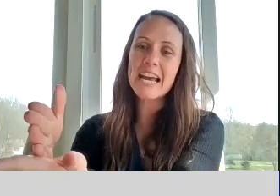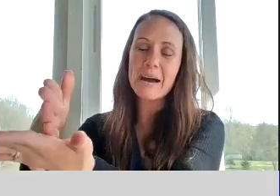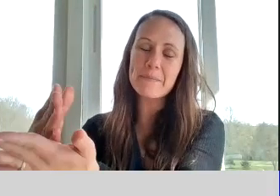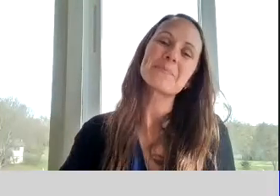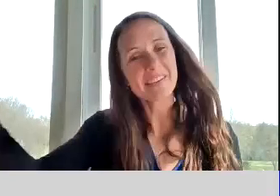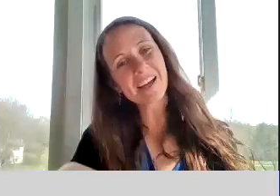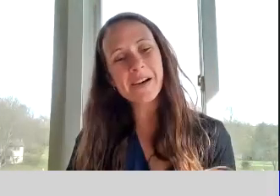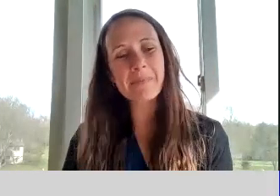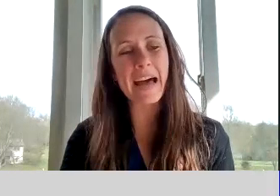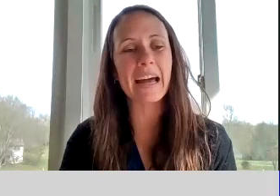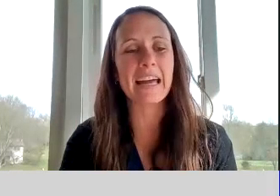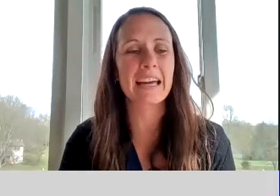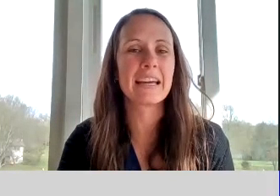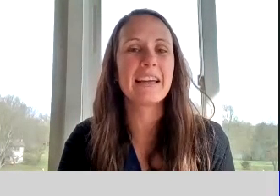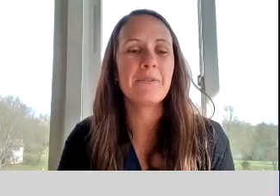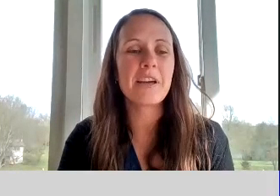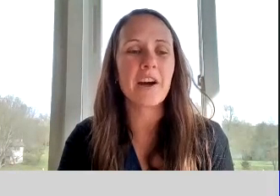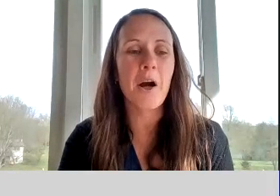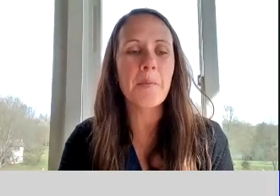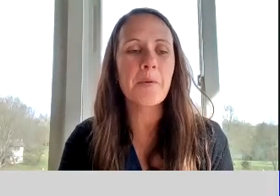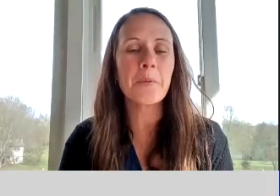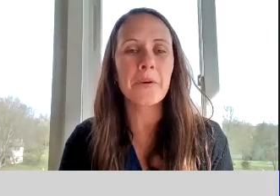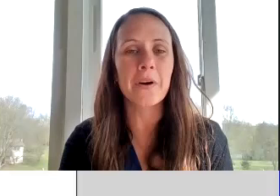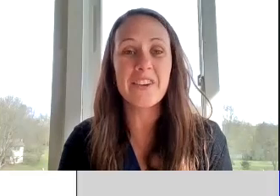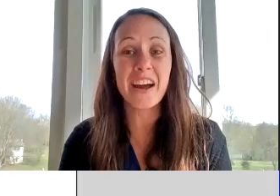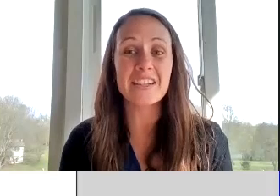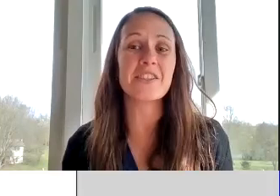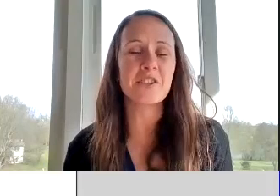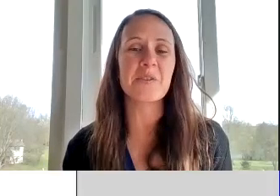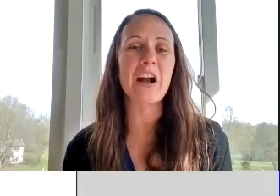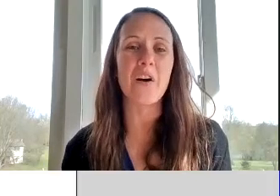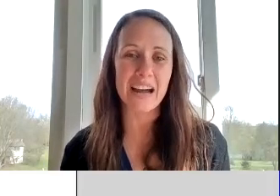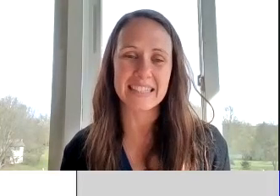And stop. Come on back. We have a couple more.